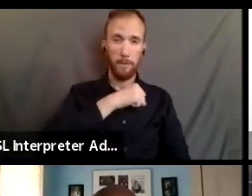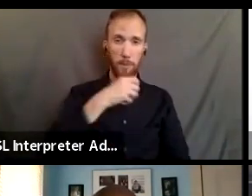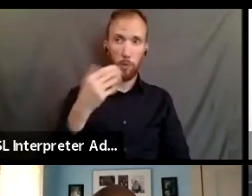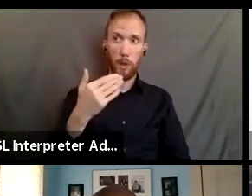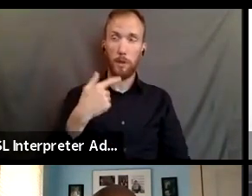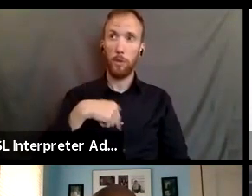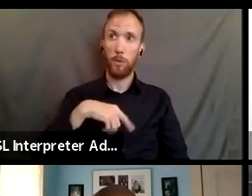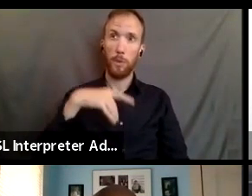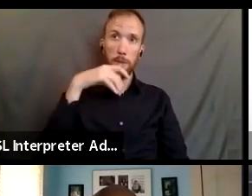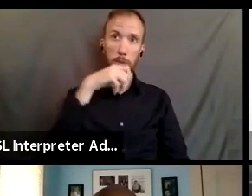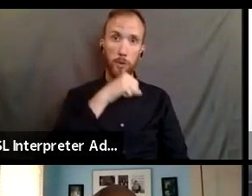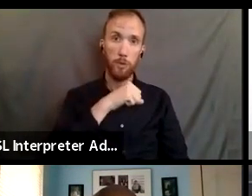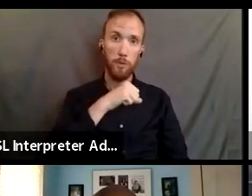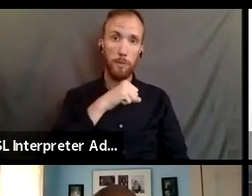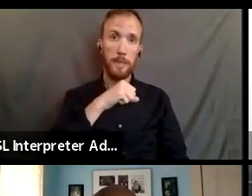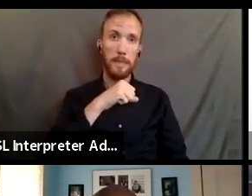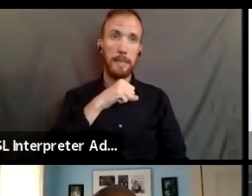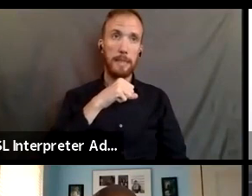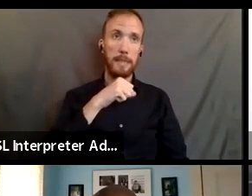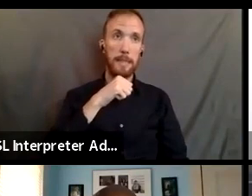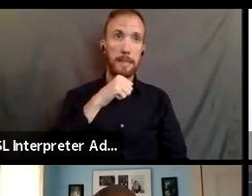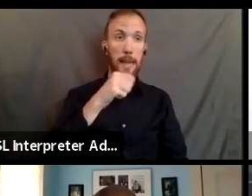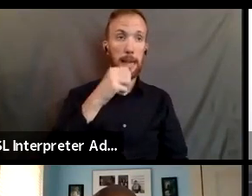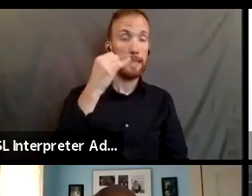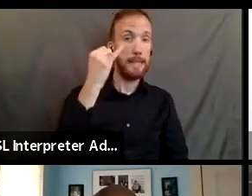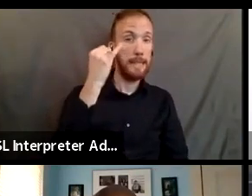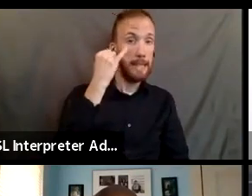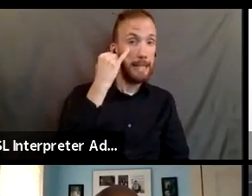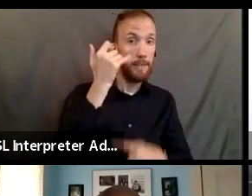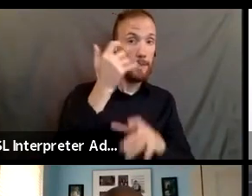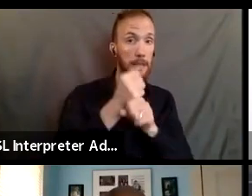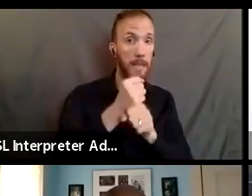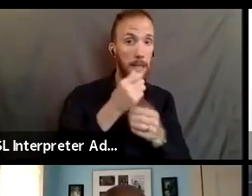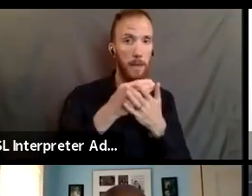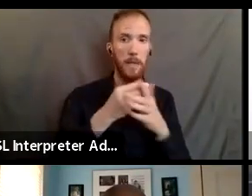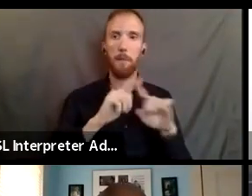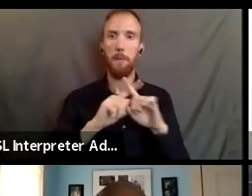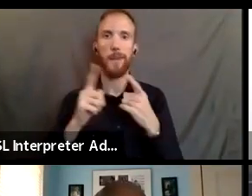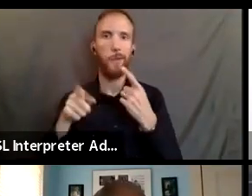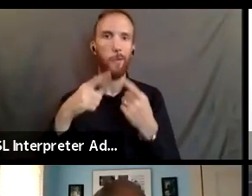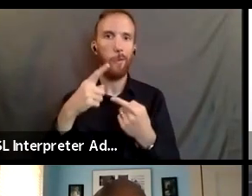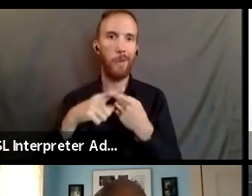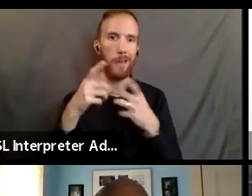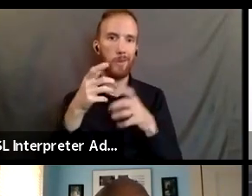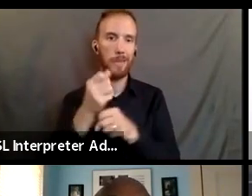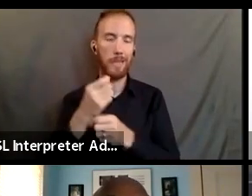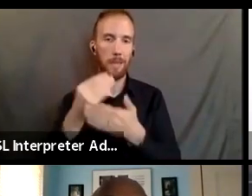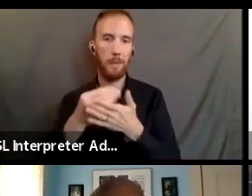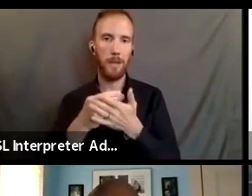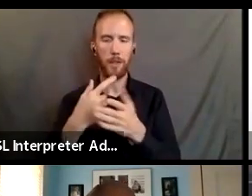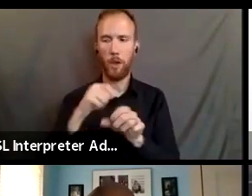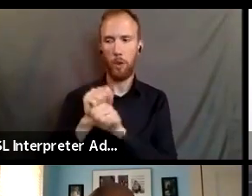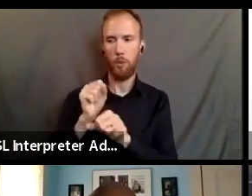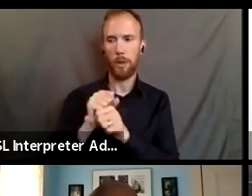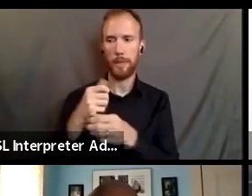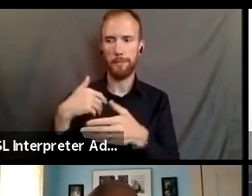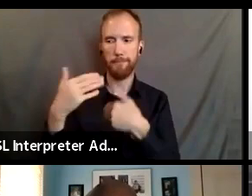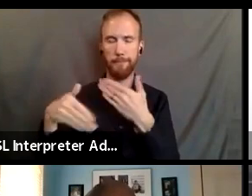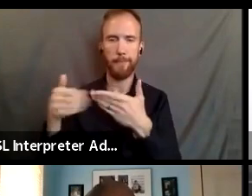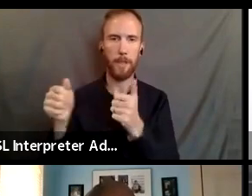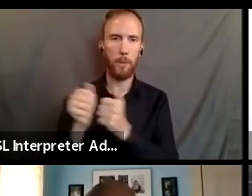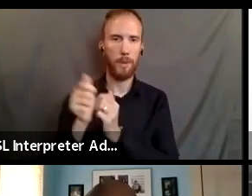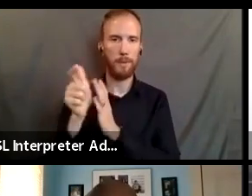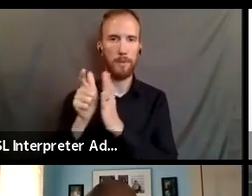a not if but when and so continuing to monitor and working with our legislative team we have every reason to believe that the